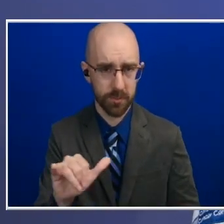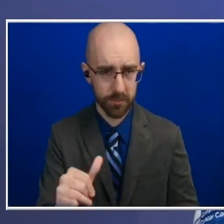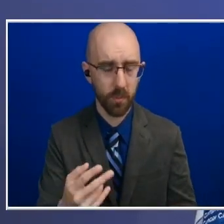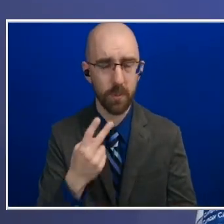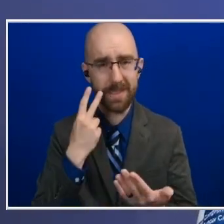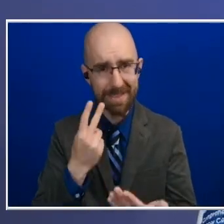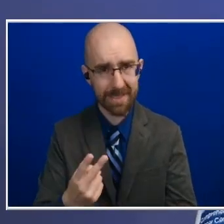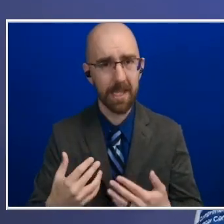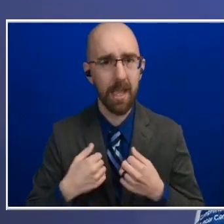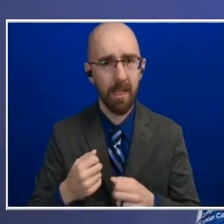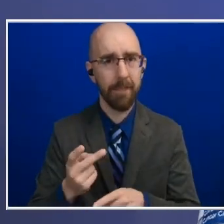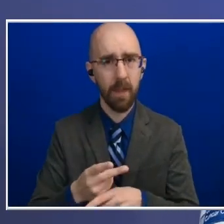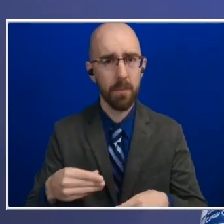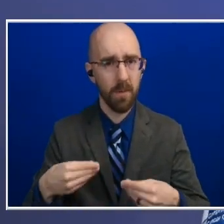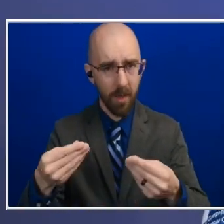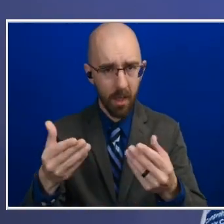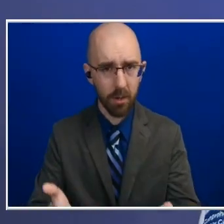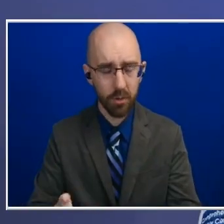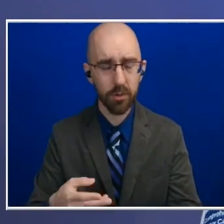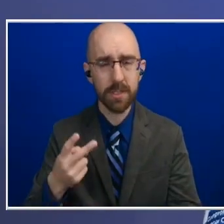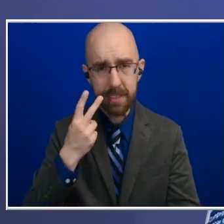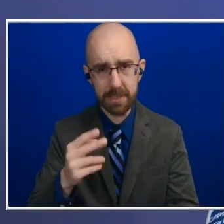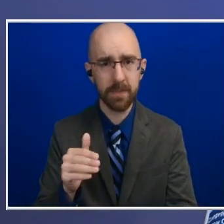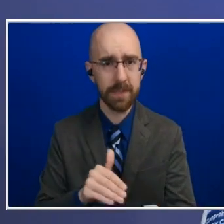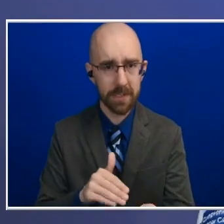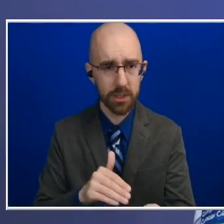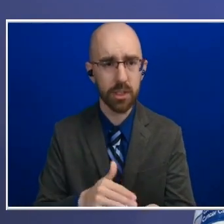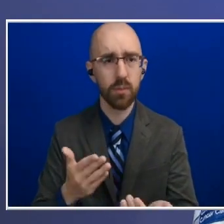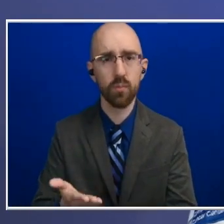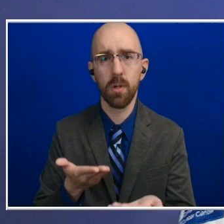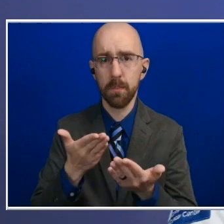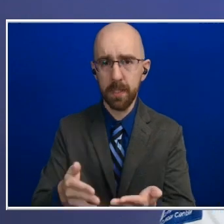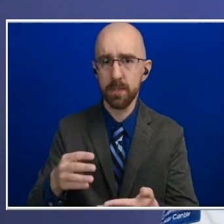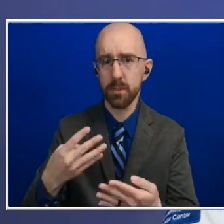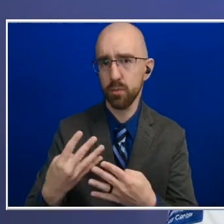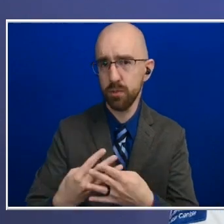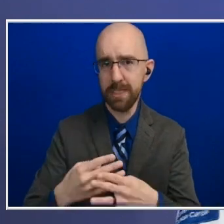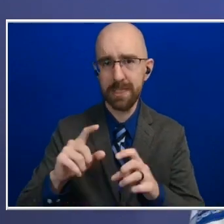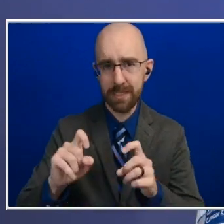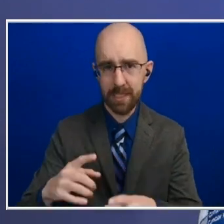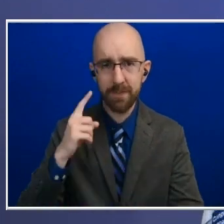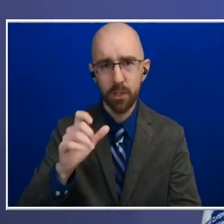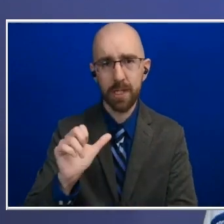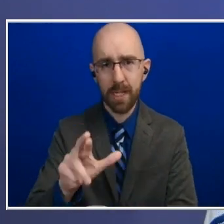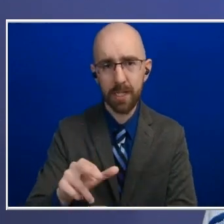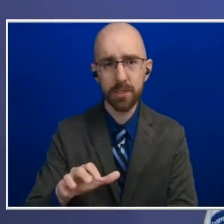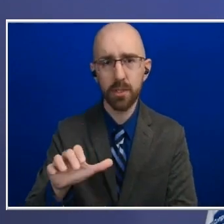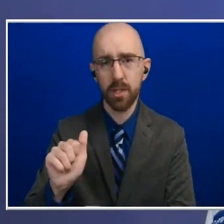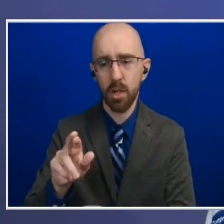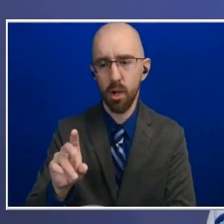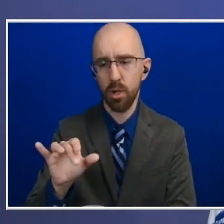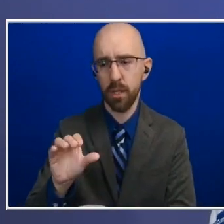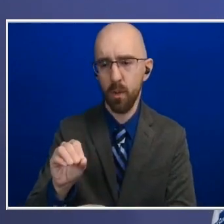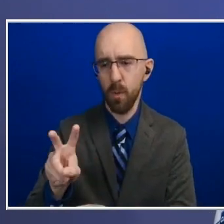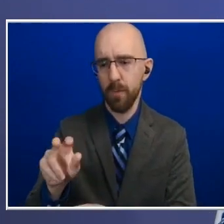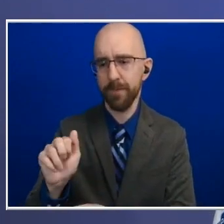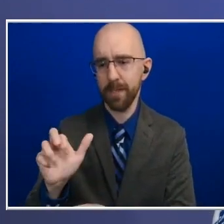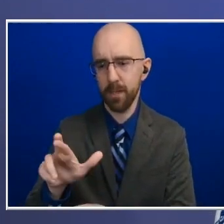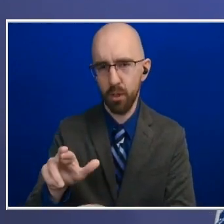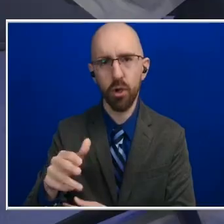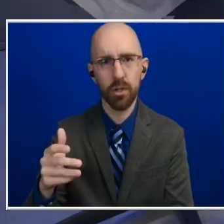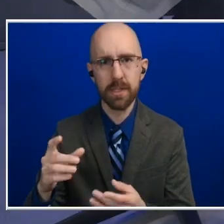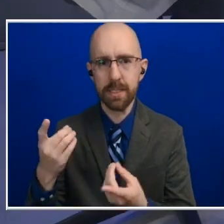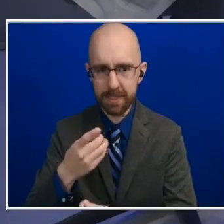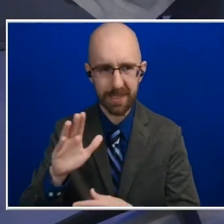provider, seeing your physician, getting recommended screening tests for cancer, for cardiovascular disease, for all of that, that's the best way to stay